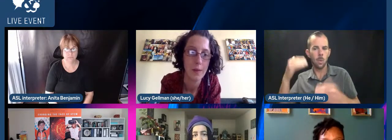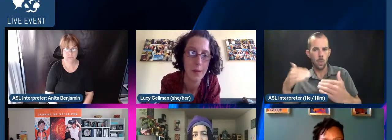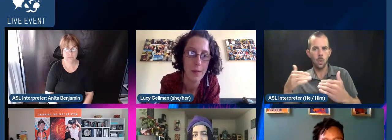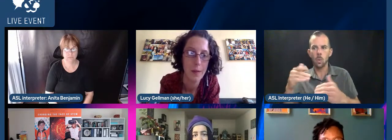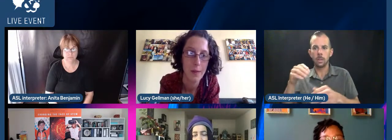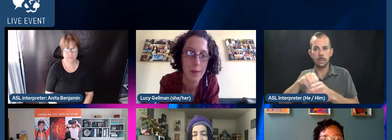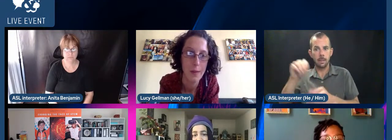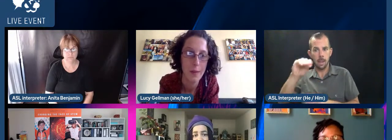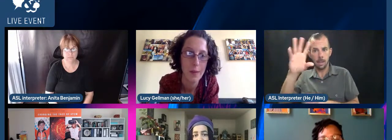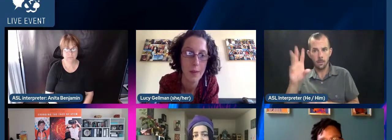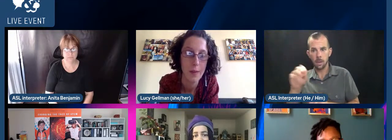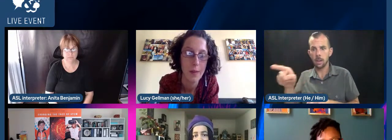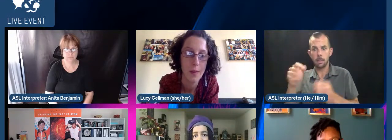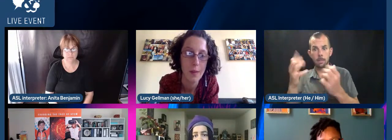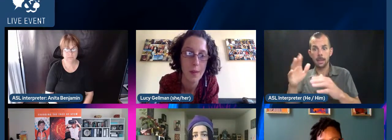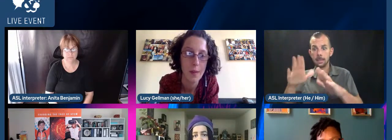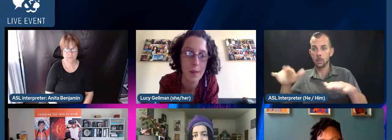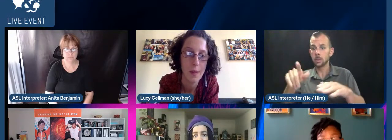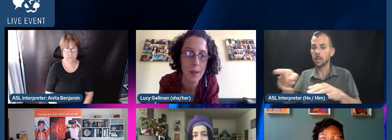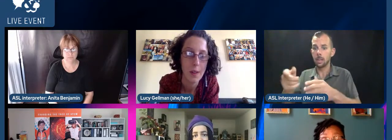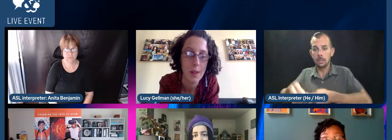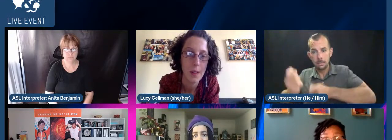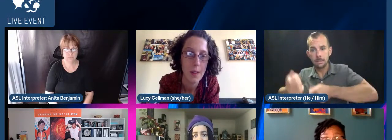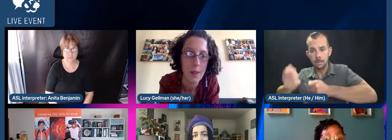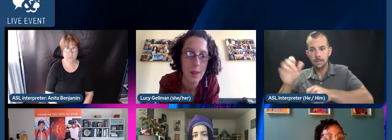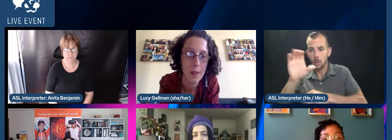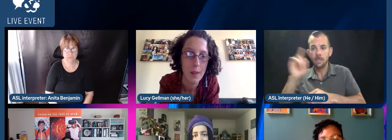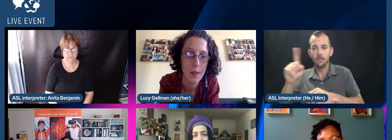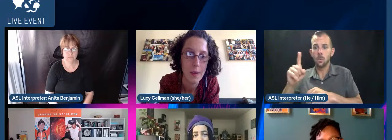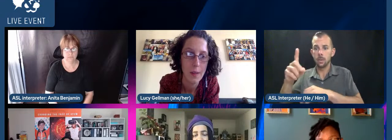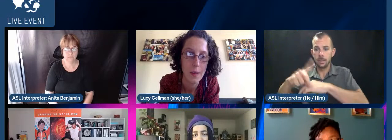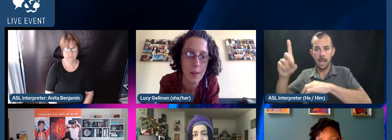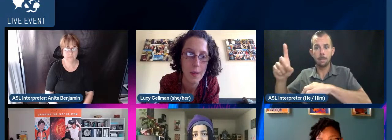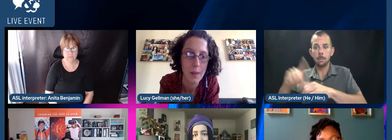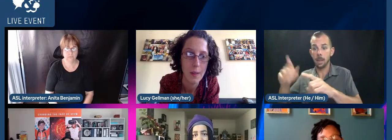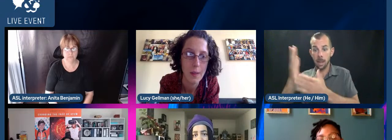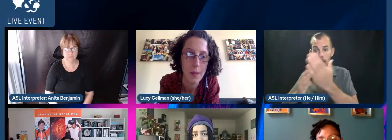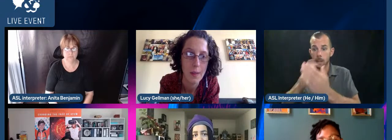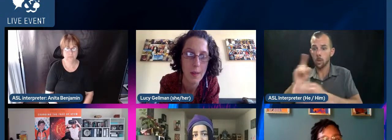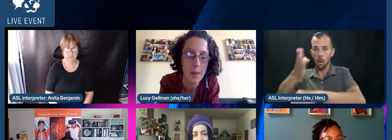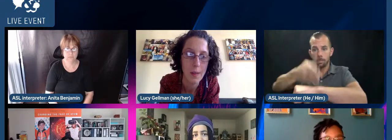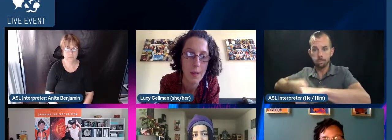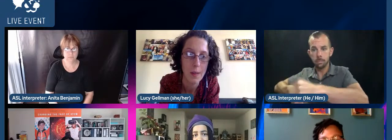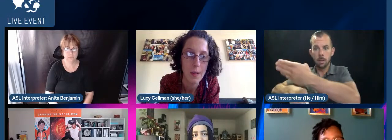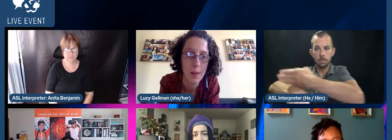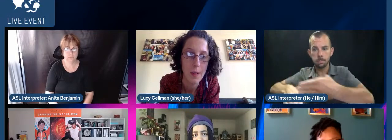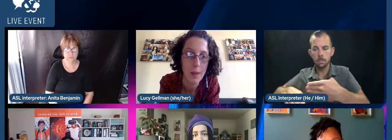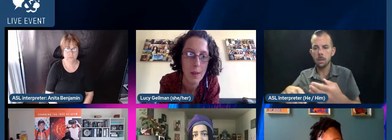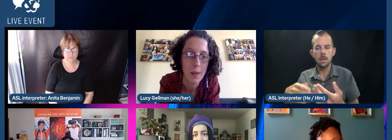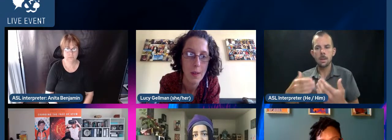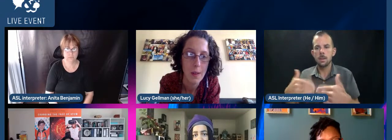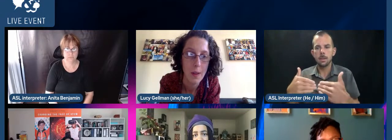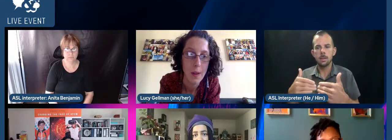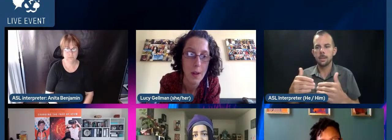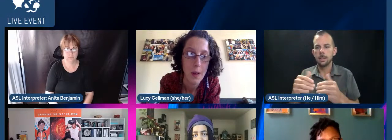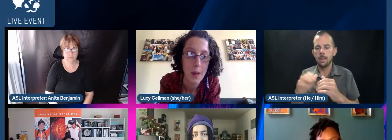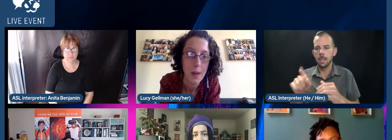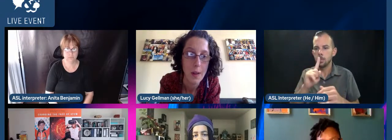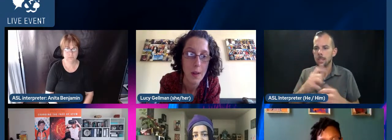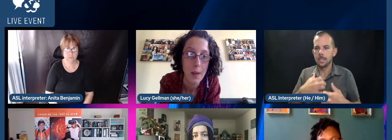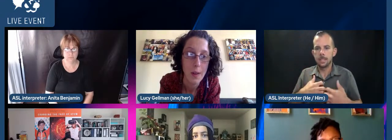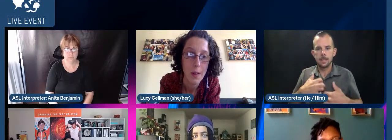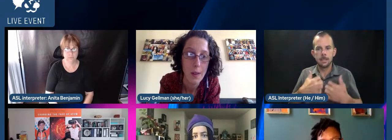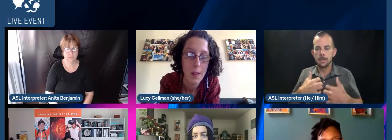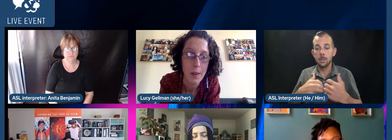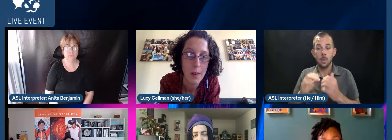in Africa. Like, I don't know how we reconcile those things. And I don't know that that puts us in a larger community and like what international solidarity means in that context.